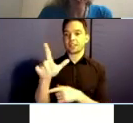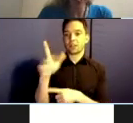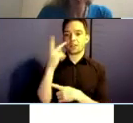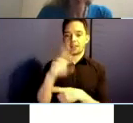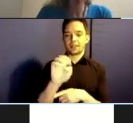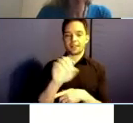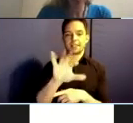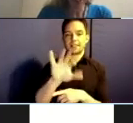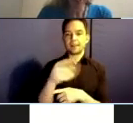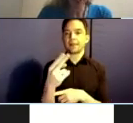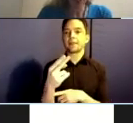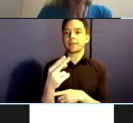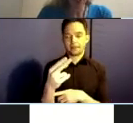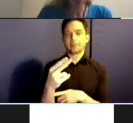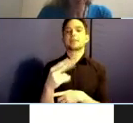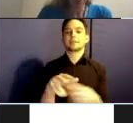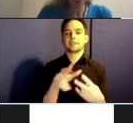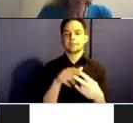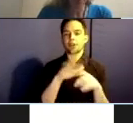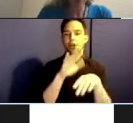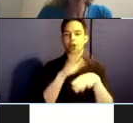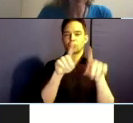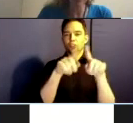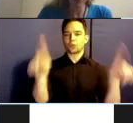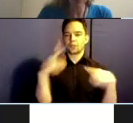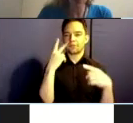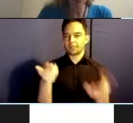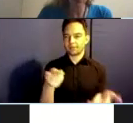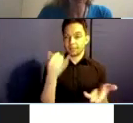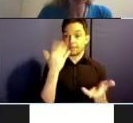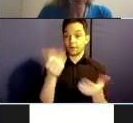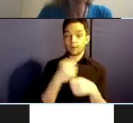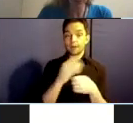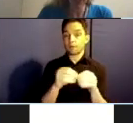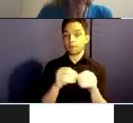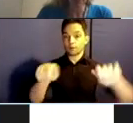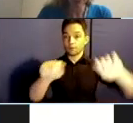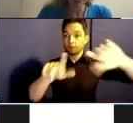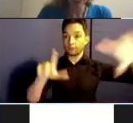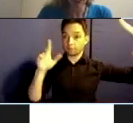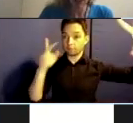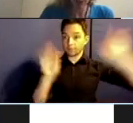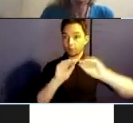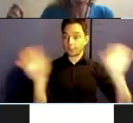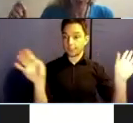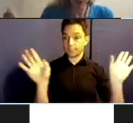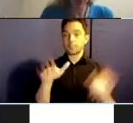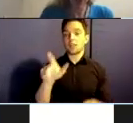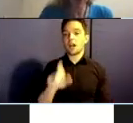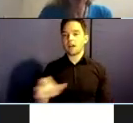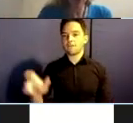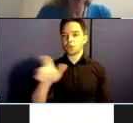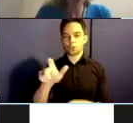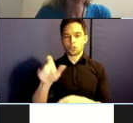Elizabeth on your screen there. And if you'd like to make them more visible, please hover over